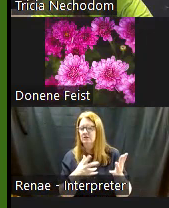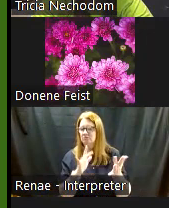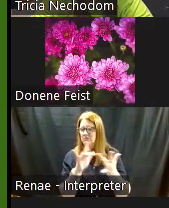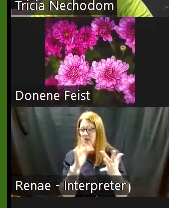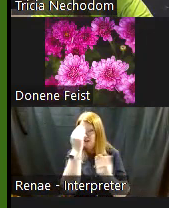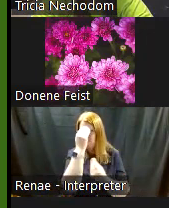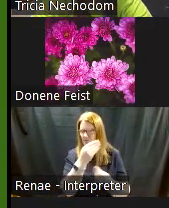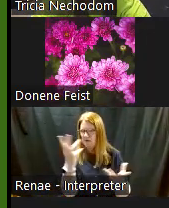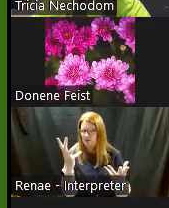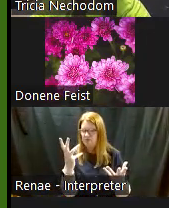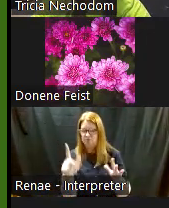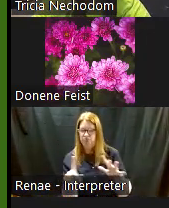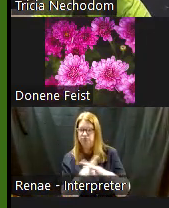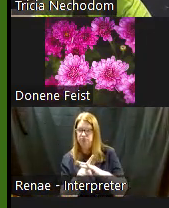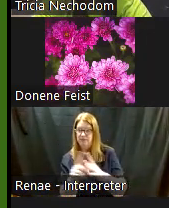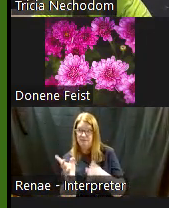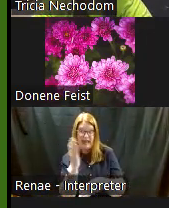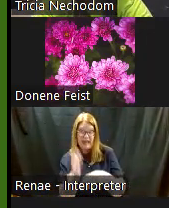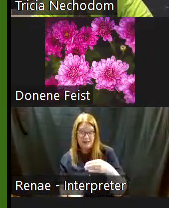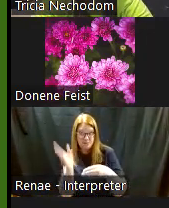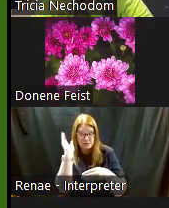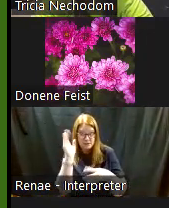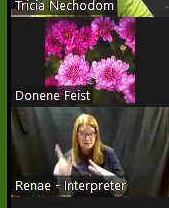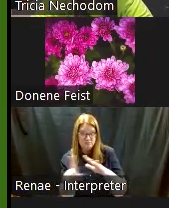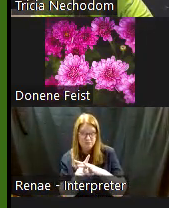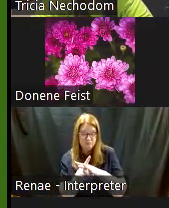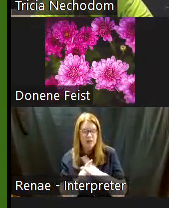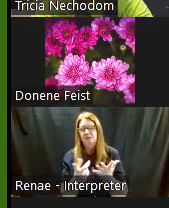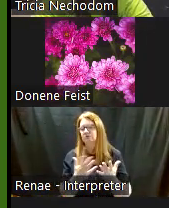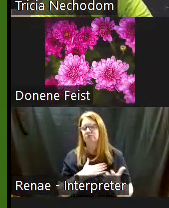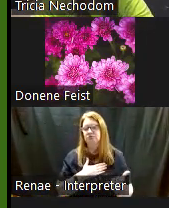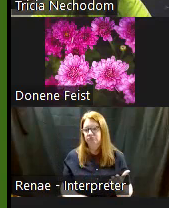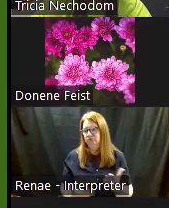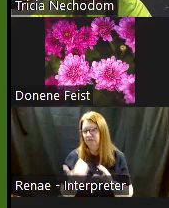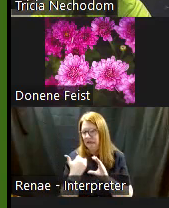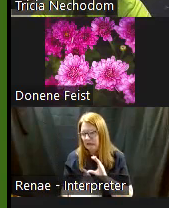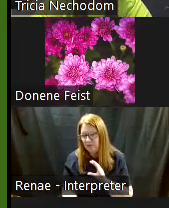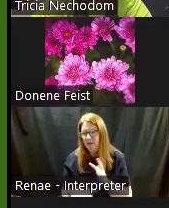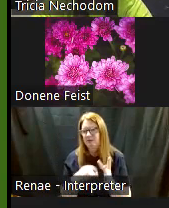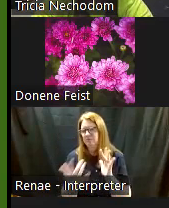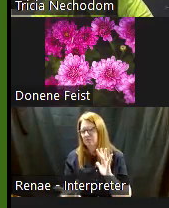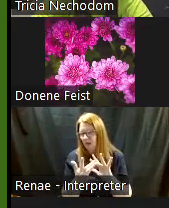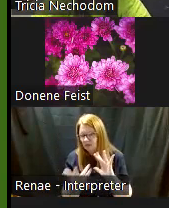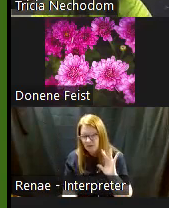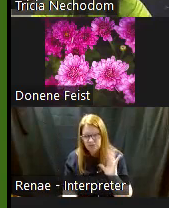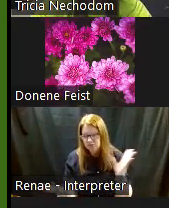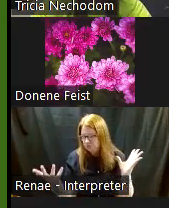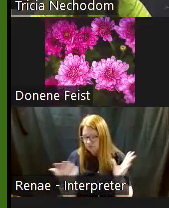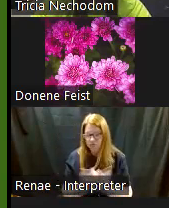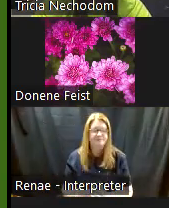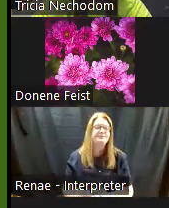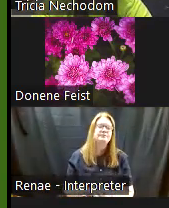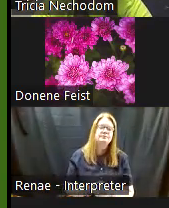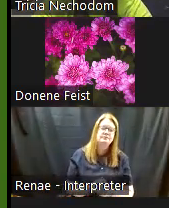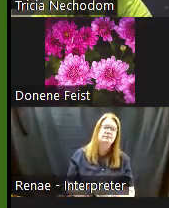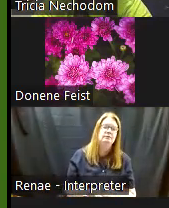at the end, and you can feel free to reach out to me anytime. I'm always happy to answer questions to anybody if things come up. So